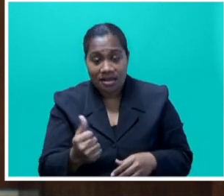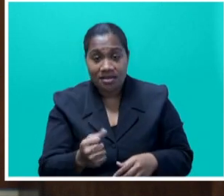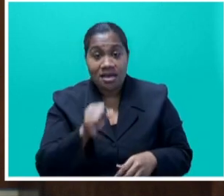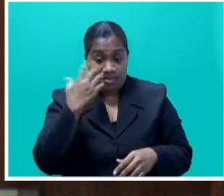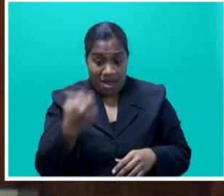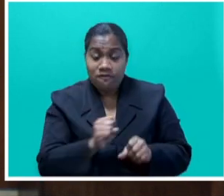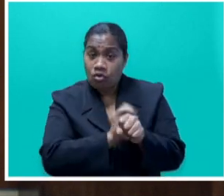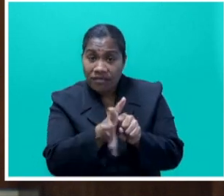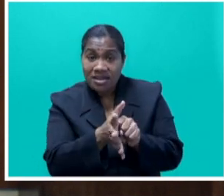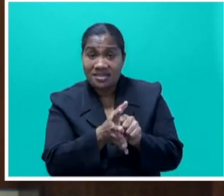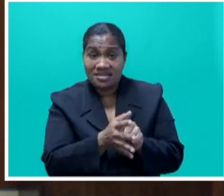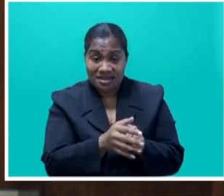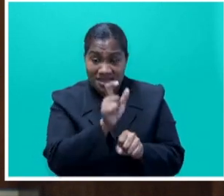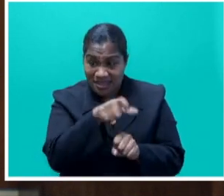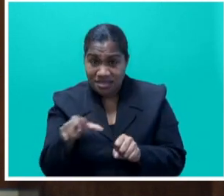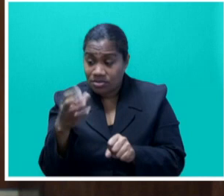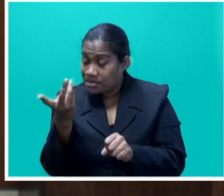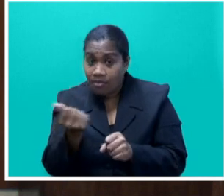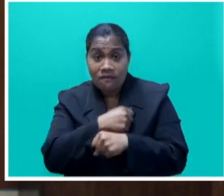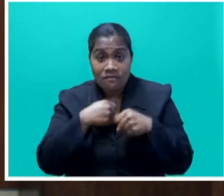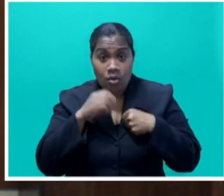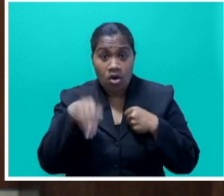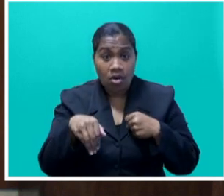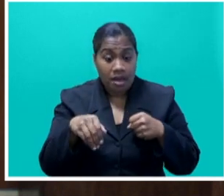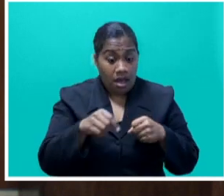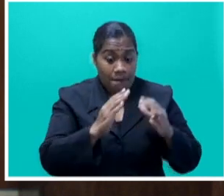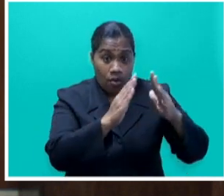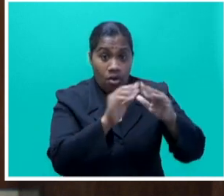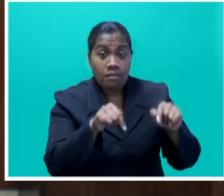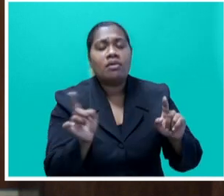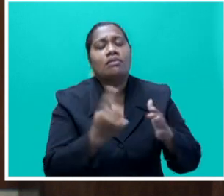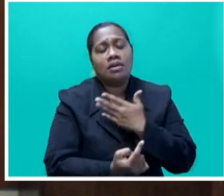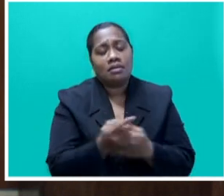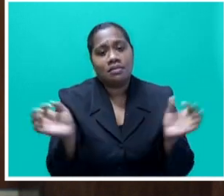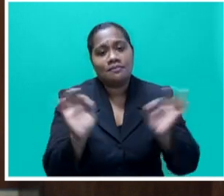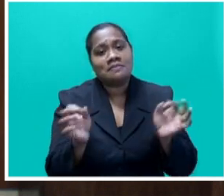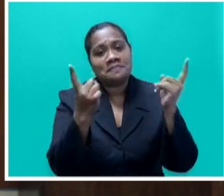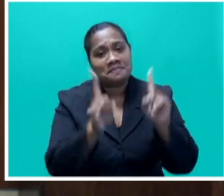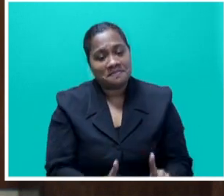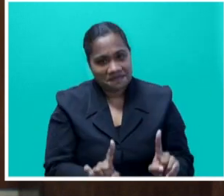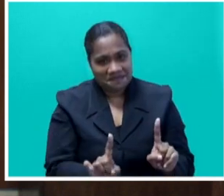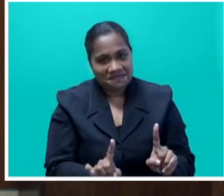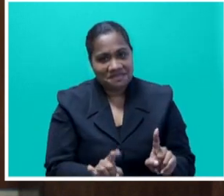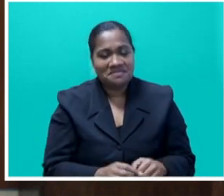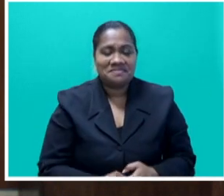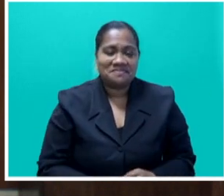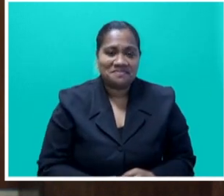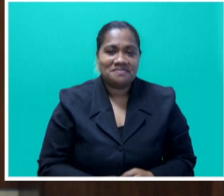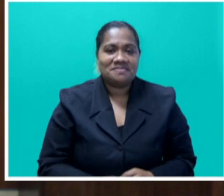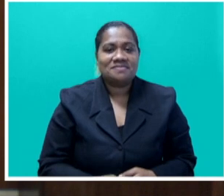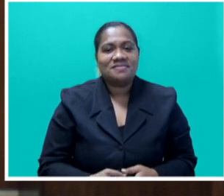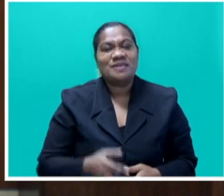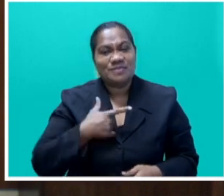cases in some of our homes, we have not lost any of our elderly citizens to that. And that is because of the